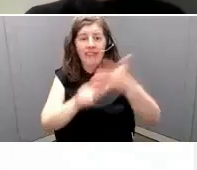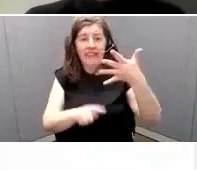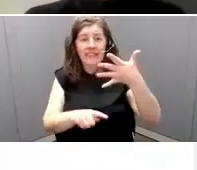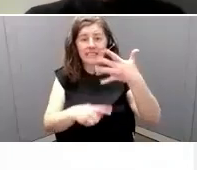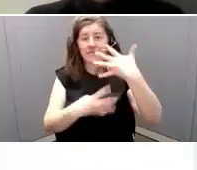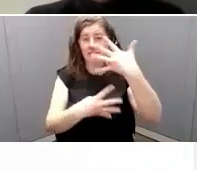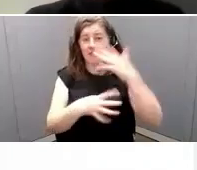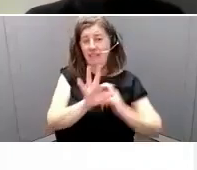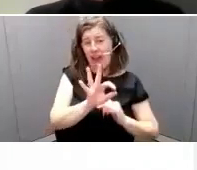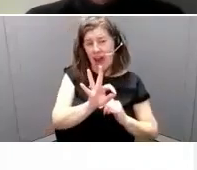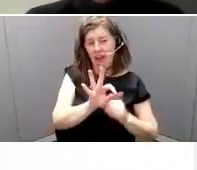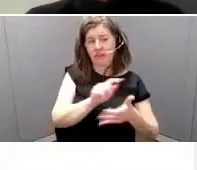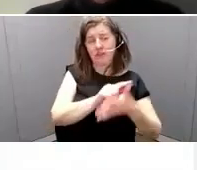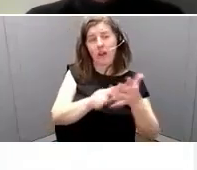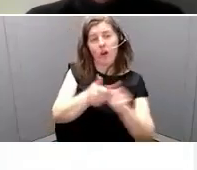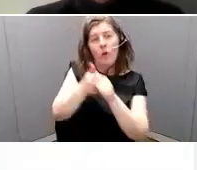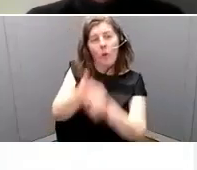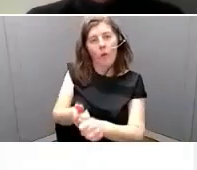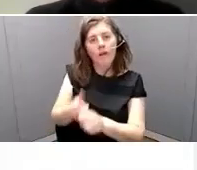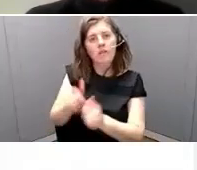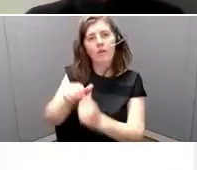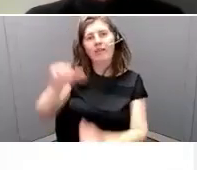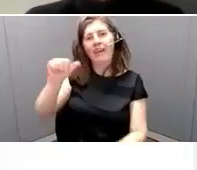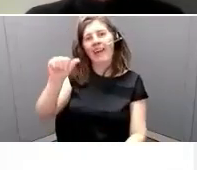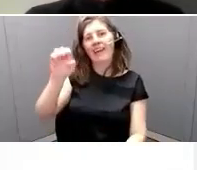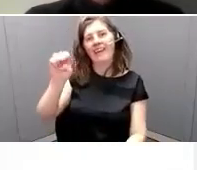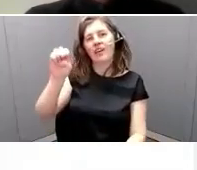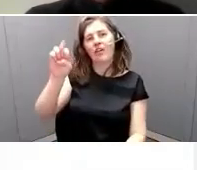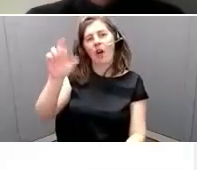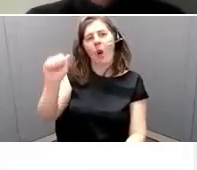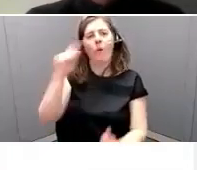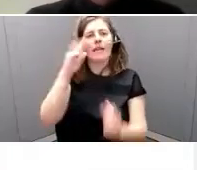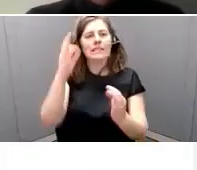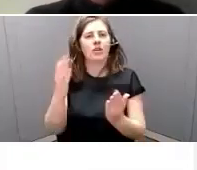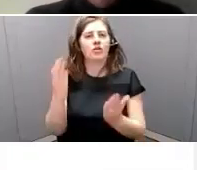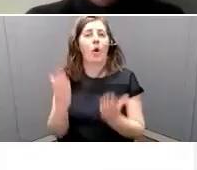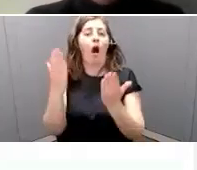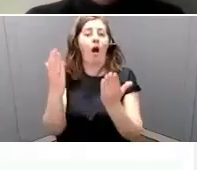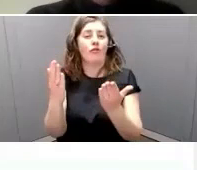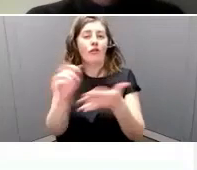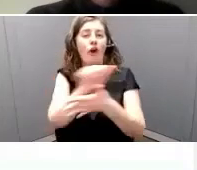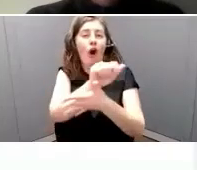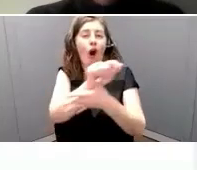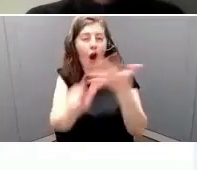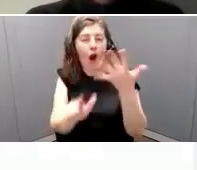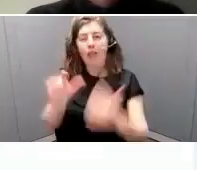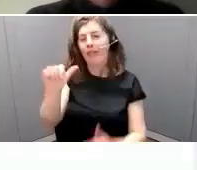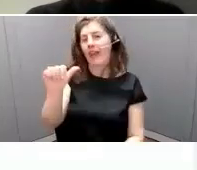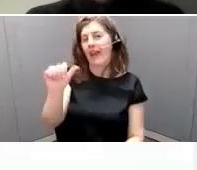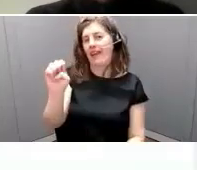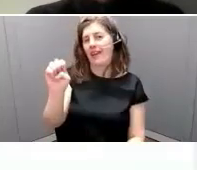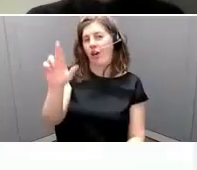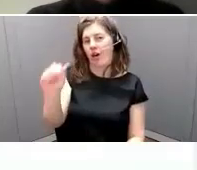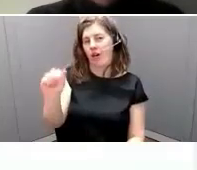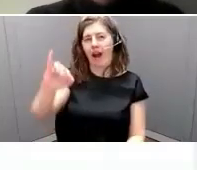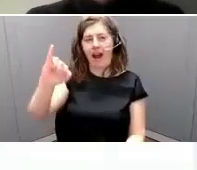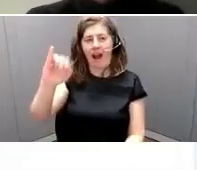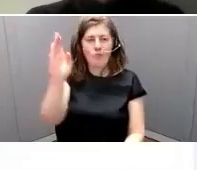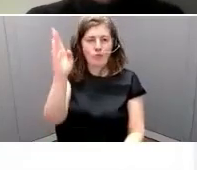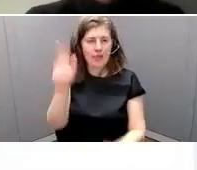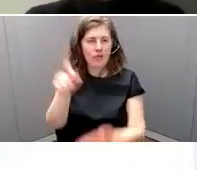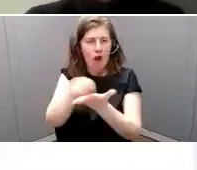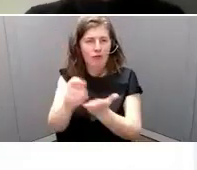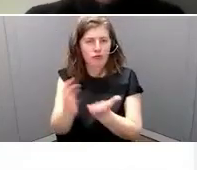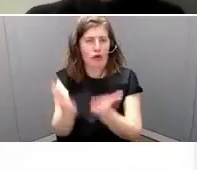templates that, in accordance with AERA, we've decided to offer all of the AERA iPresentation